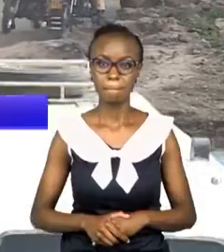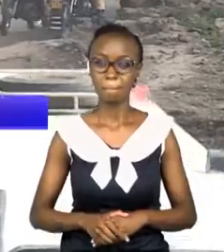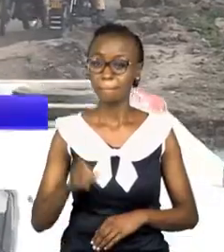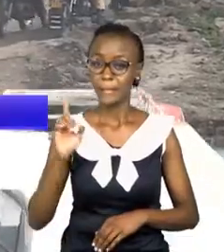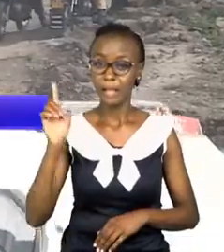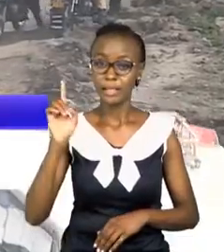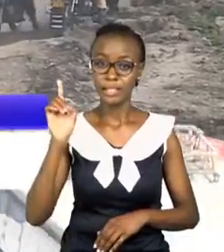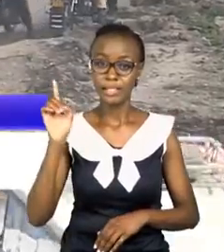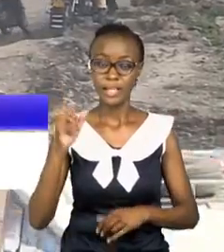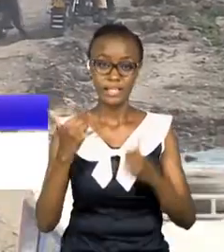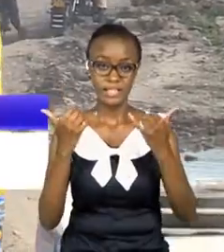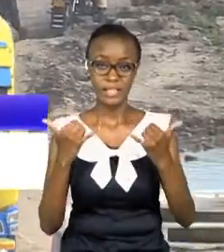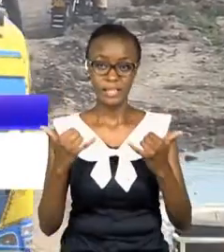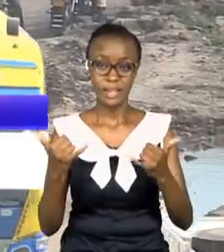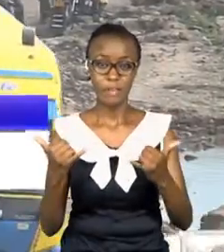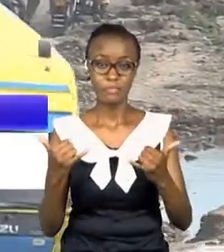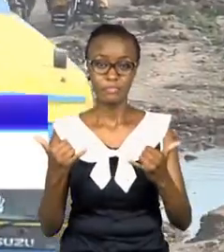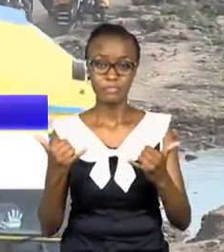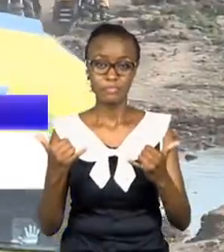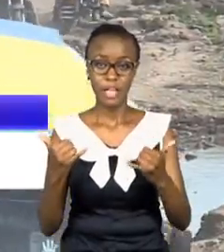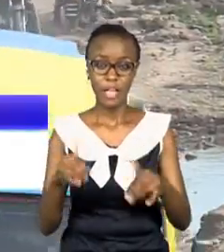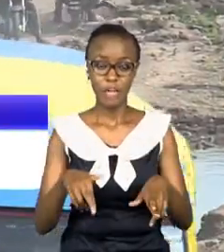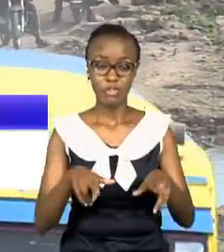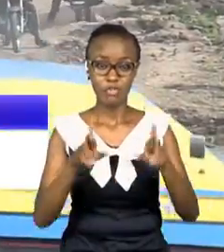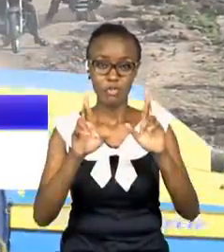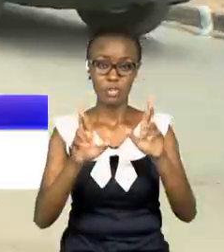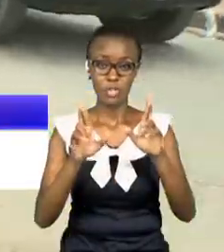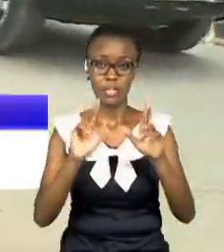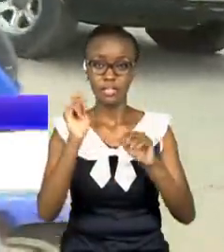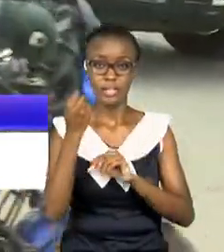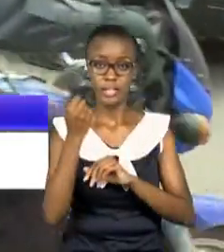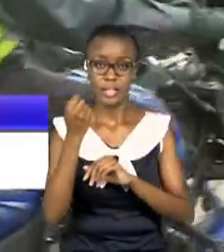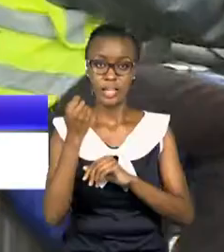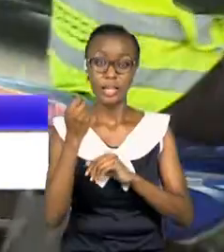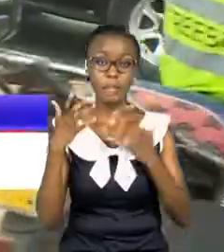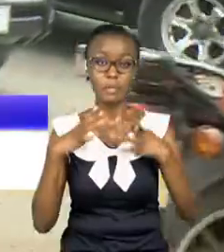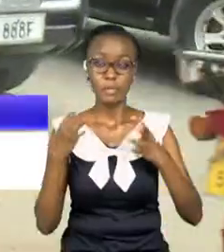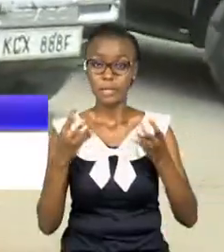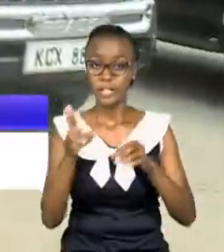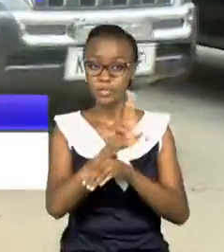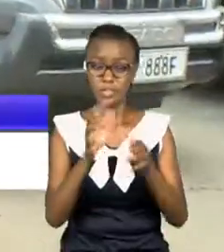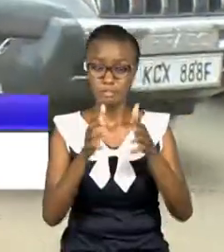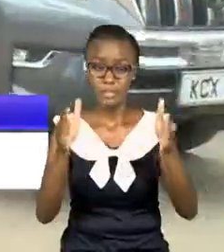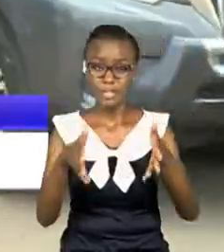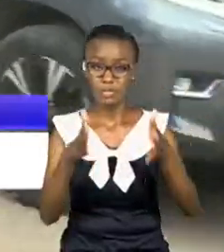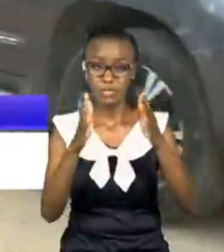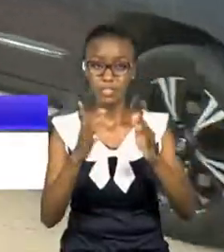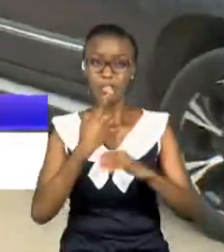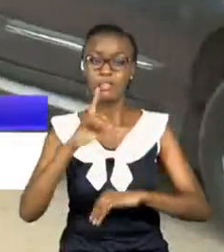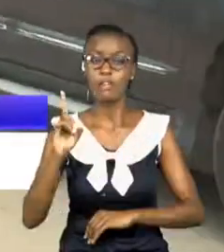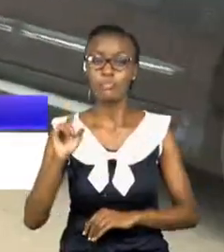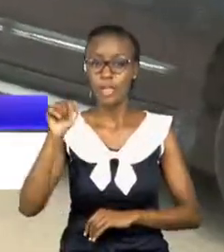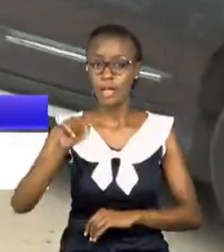This is the current state of the transport system in Kenya. Many commuters using major roads in the capital city,